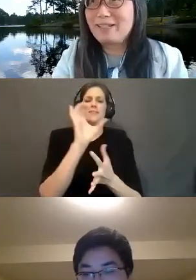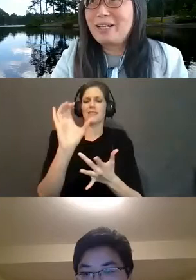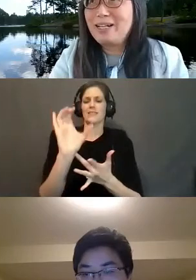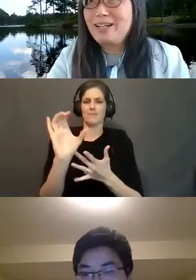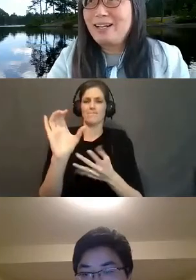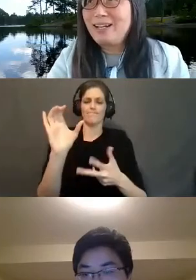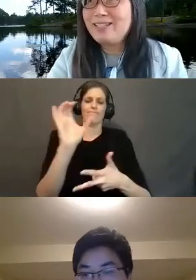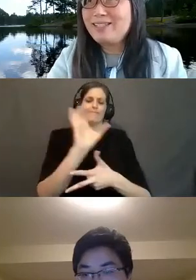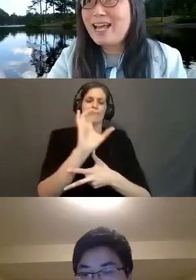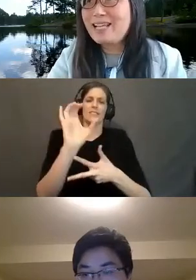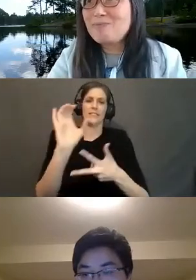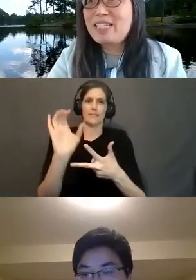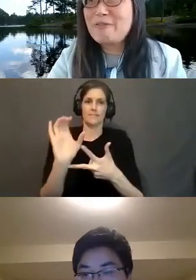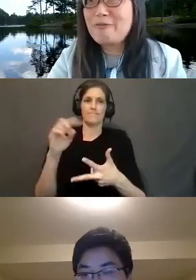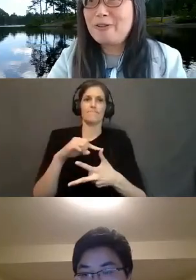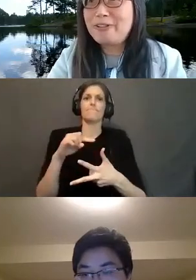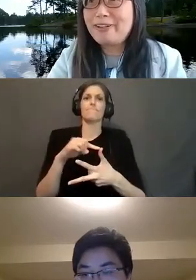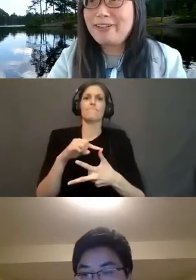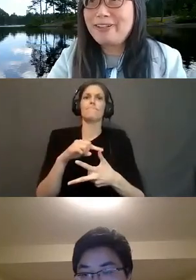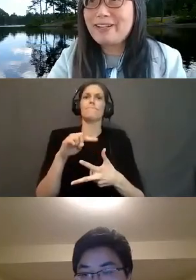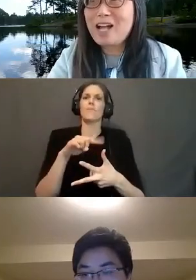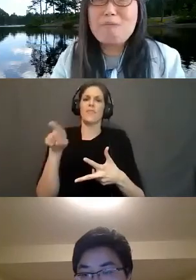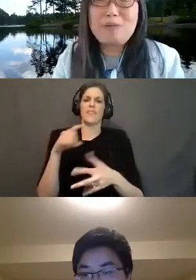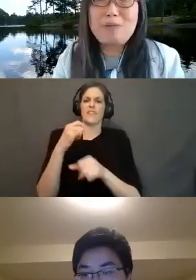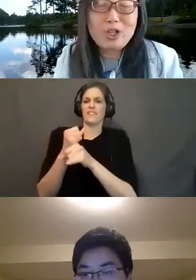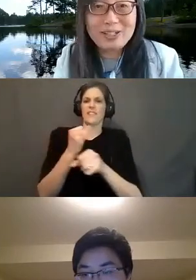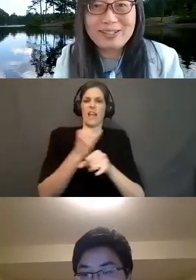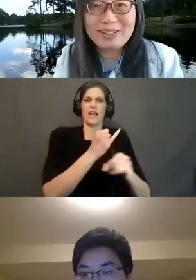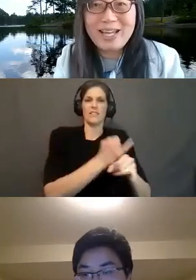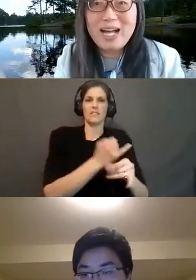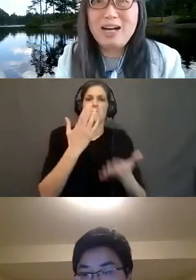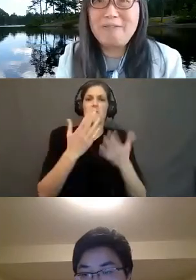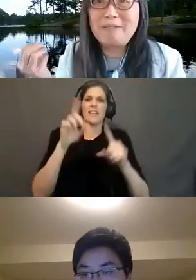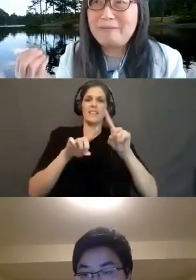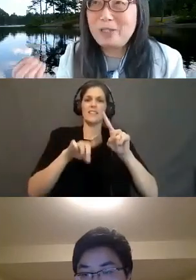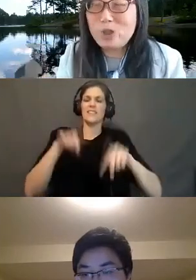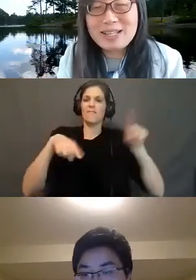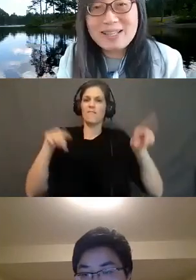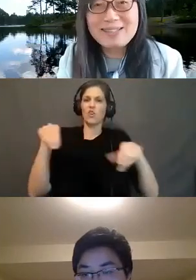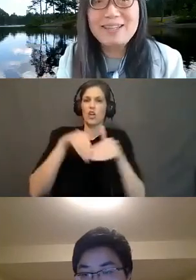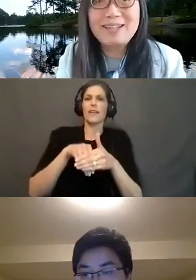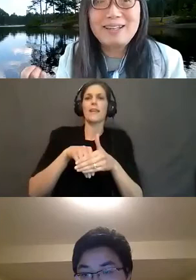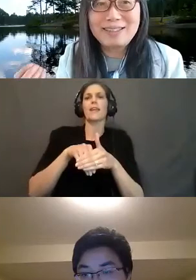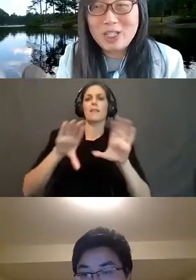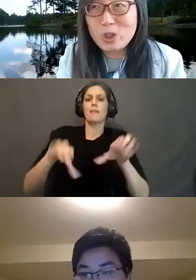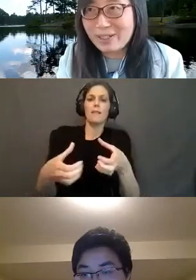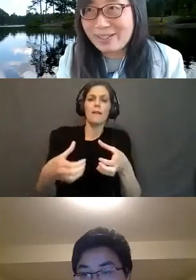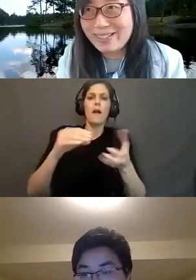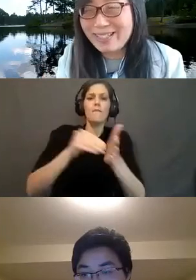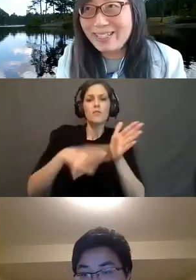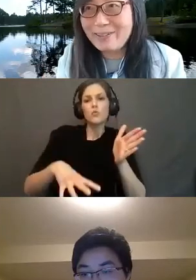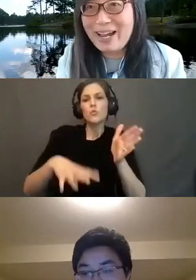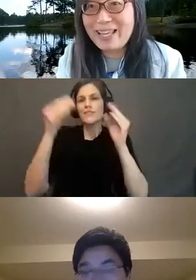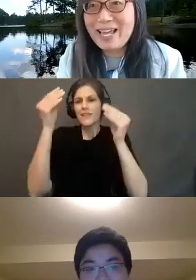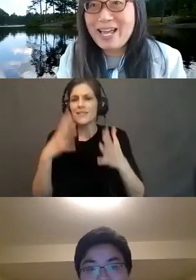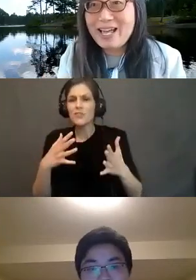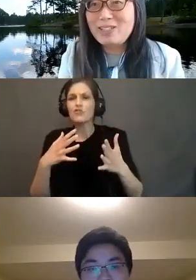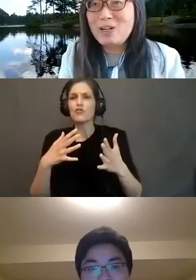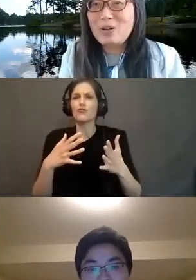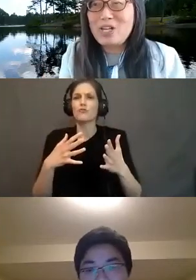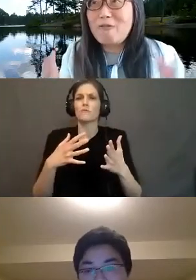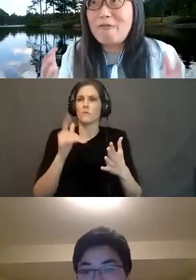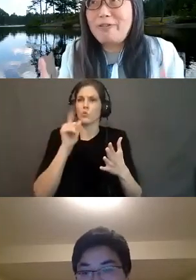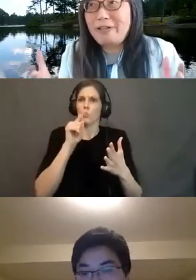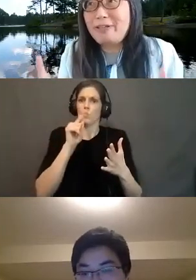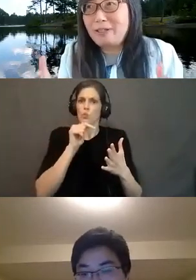is, these sites may differ in the composition of students and teachers, right?